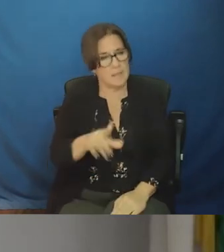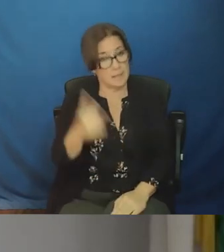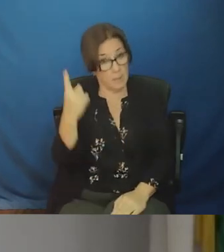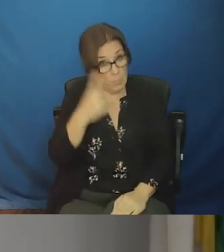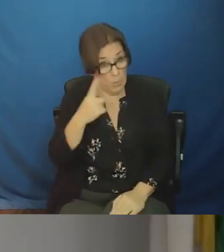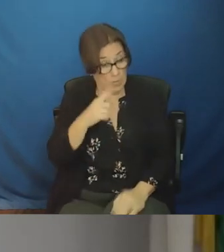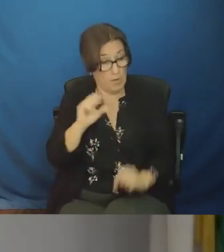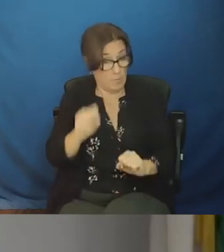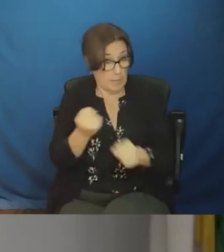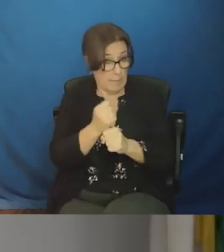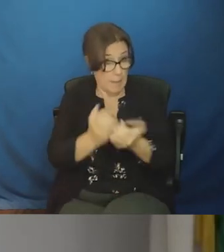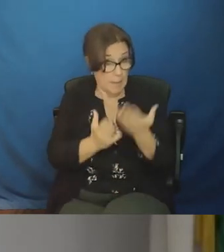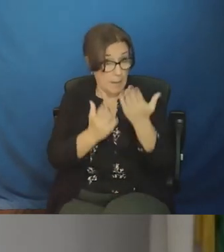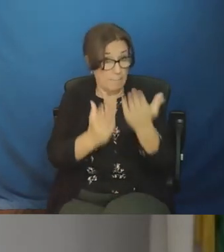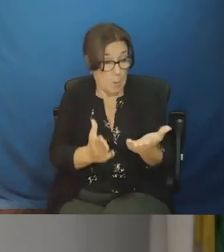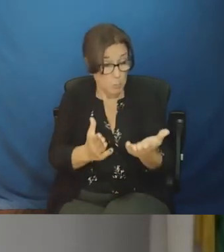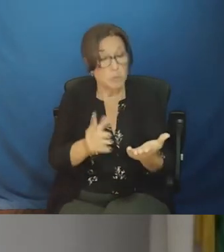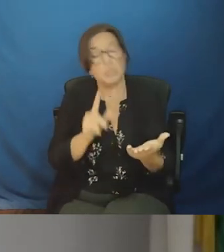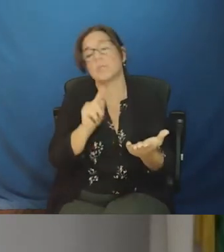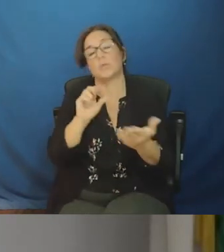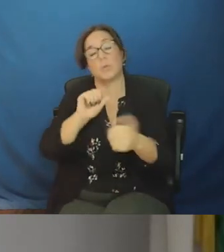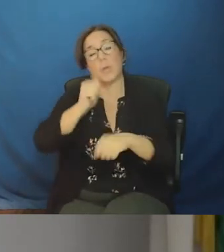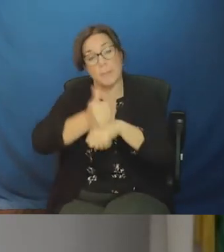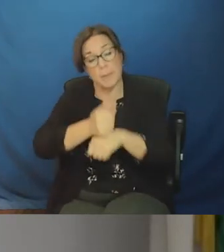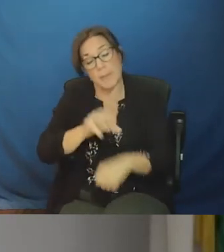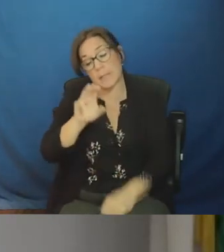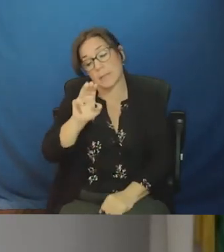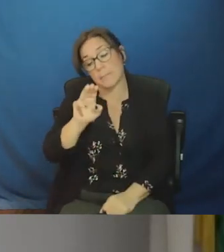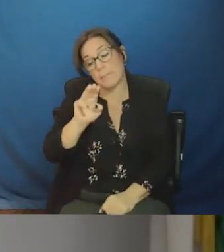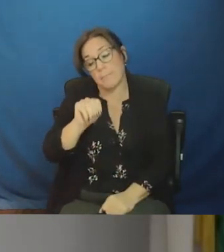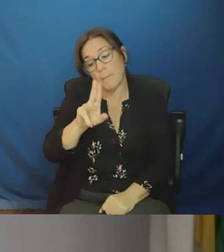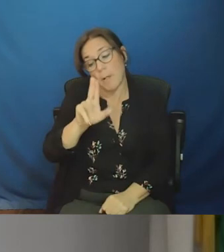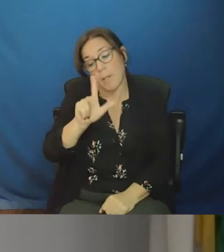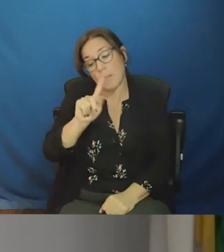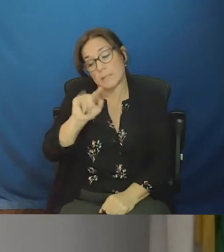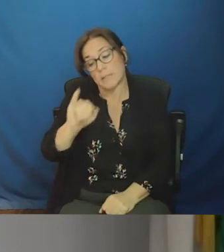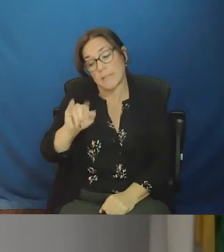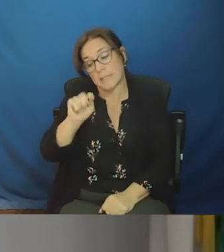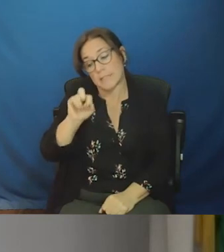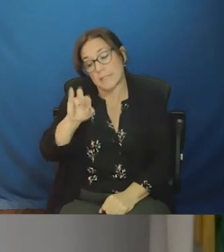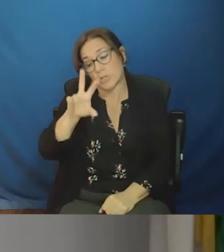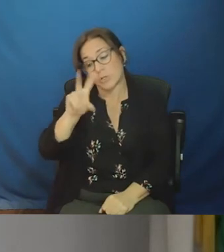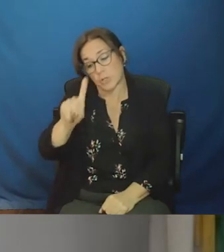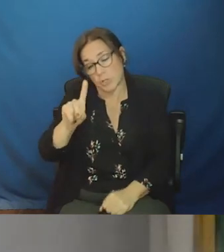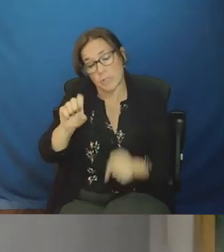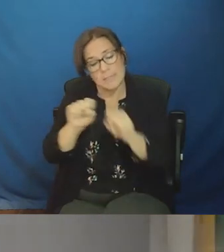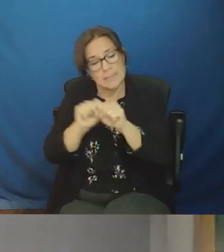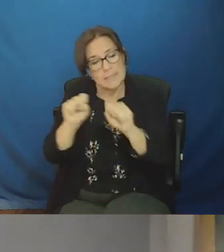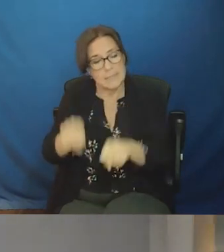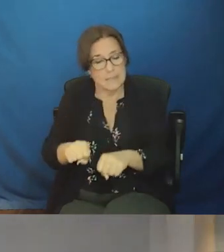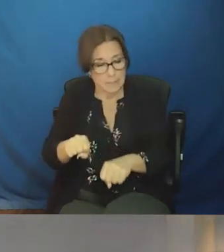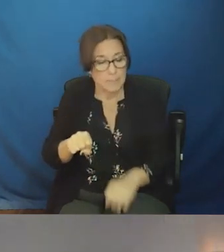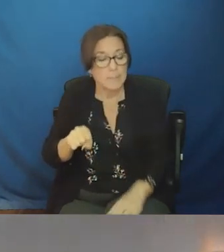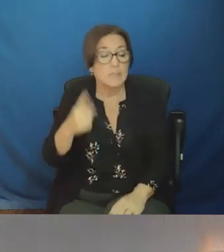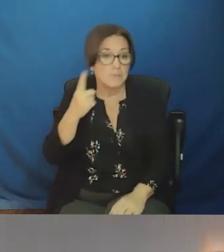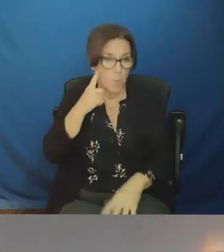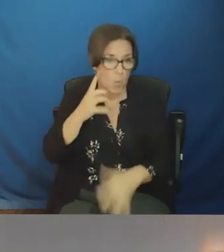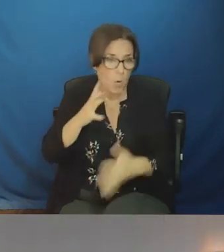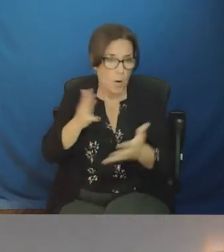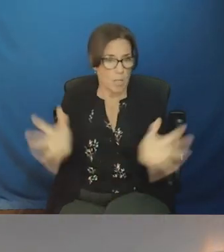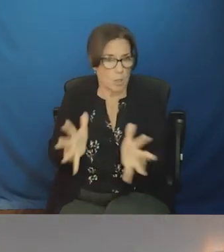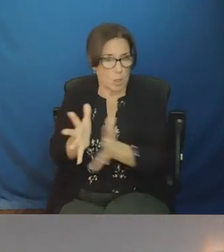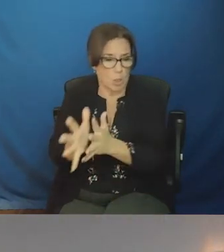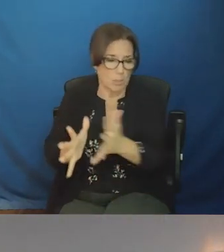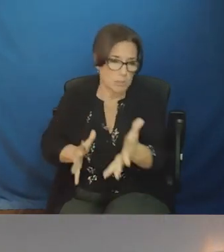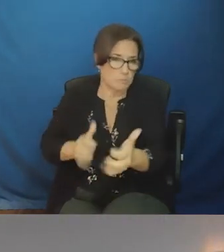the positions to implement multi-tiered systems of support to address learning recovery. So moved. Thank you, Ms. Capps. And